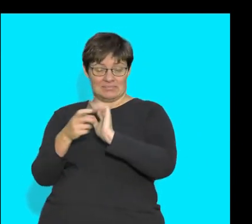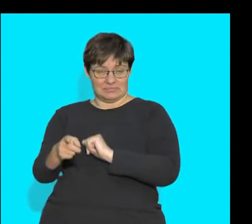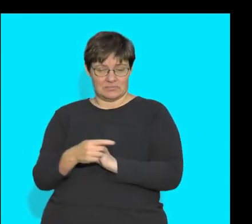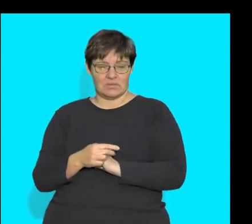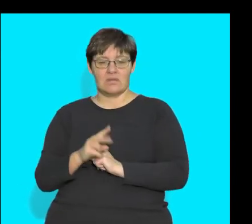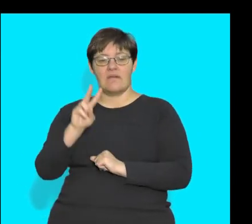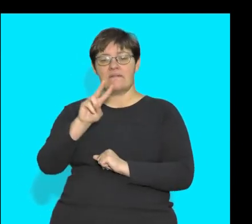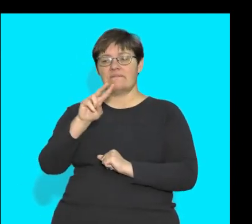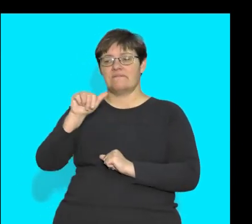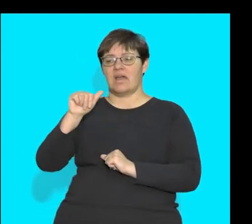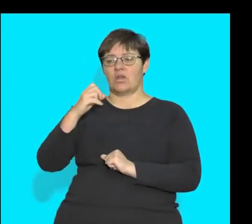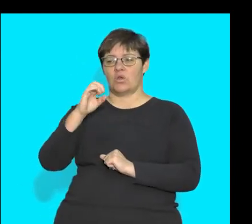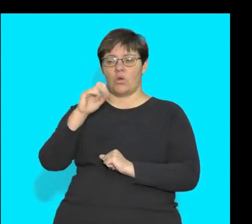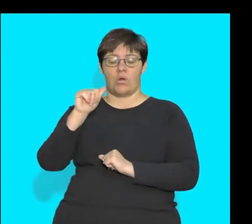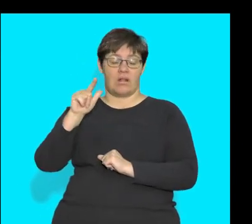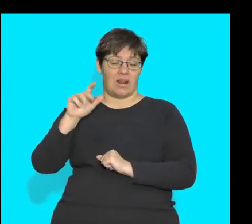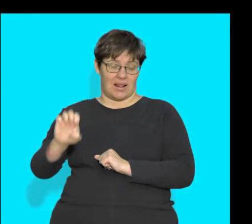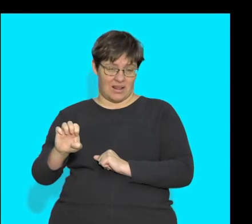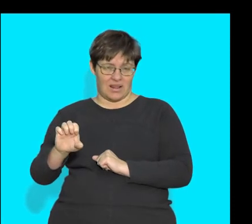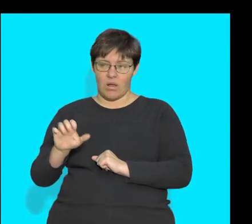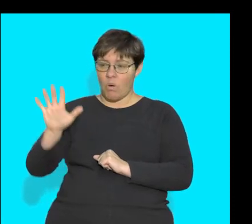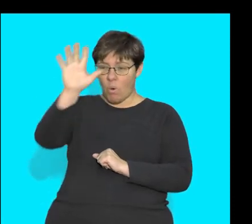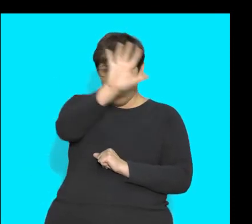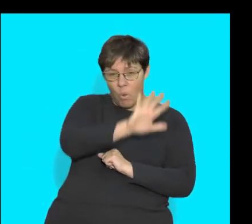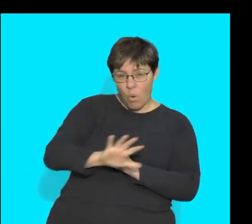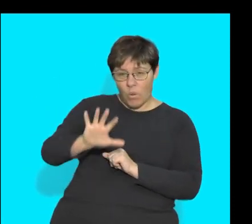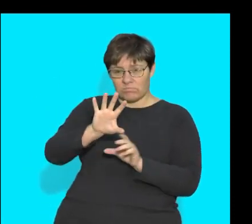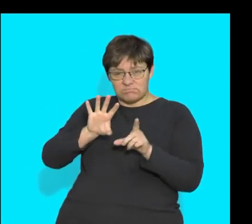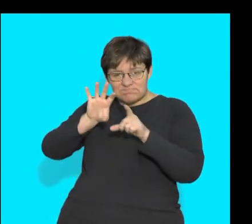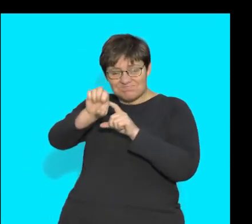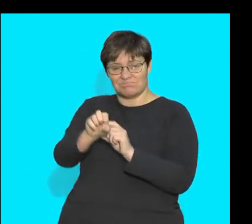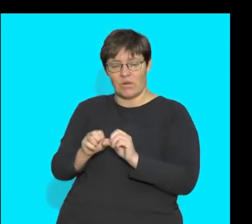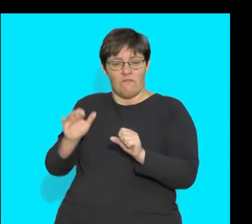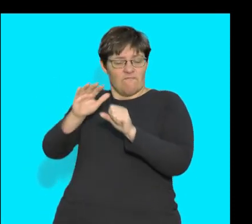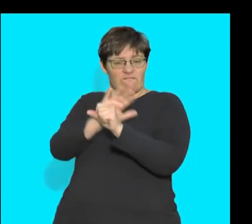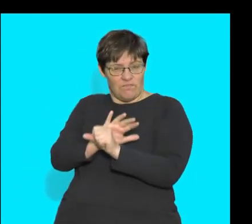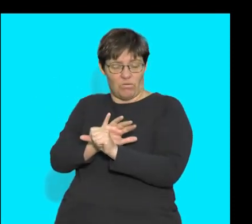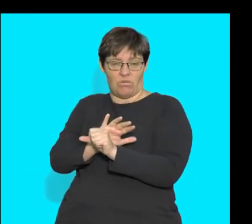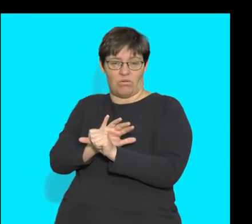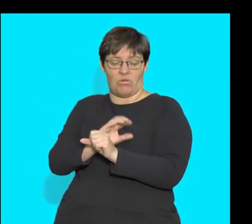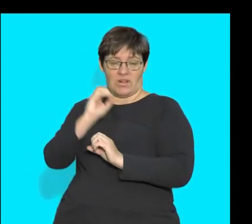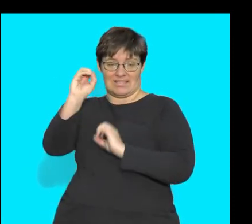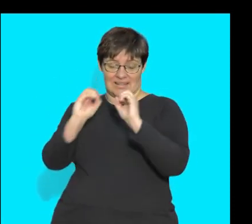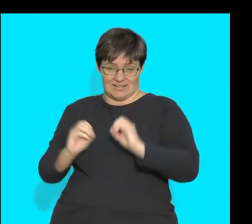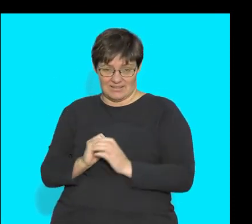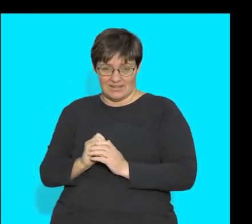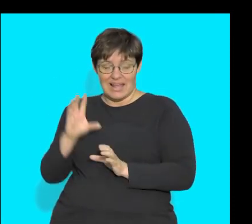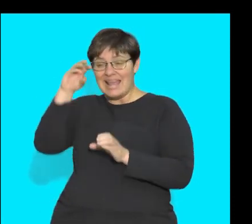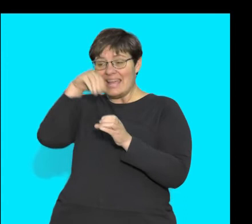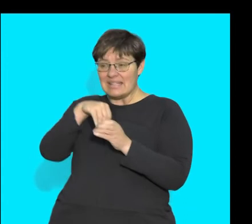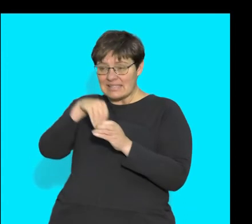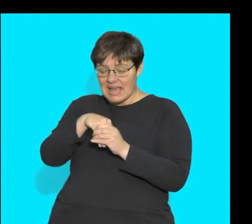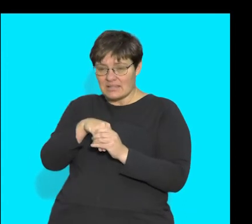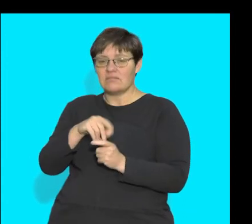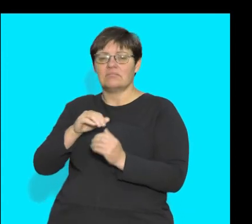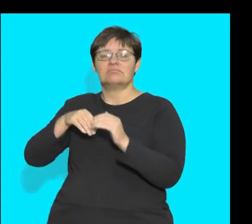in the board, the vacuole, this is the whole vacuole, almost takes up the whole cell. And what it does is